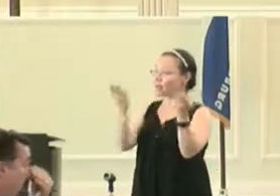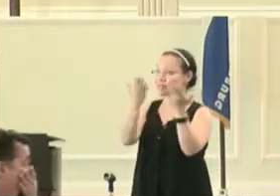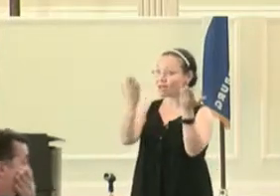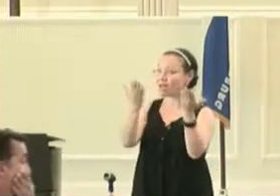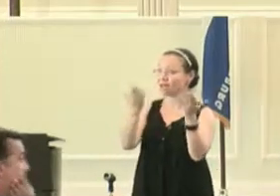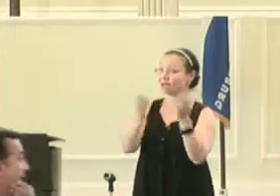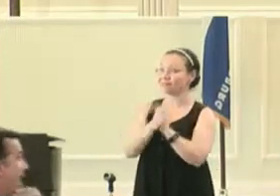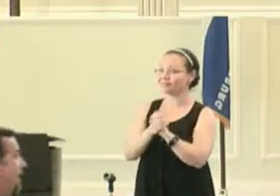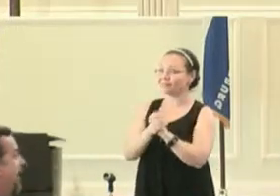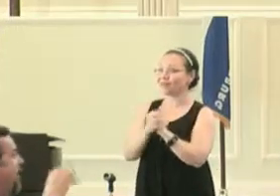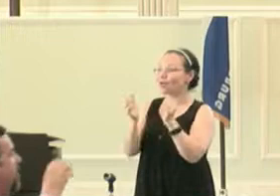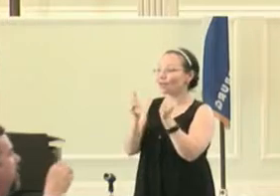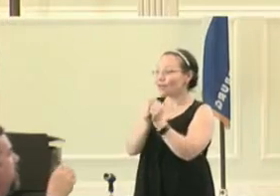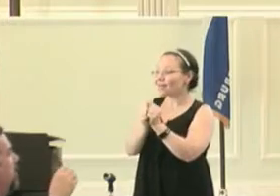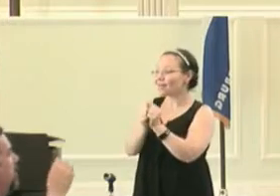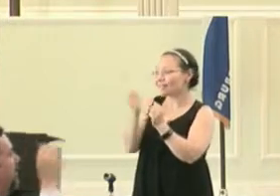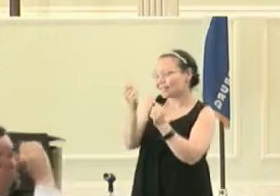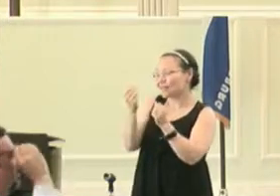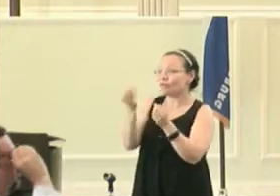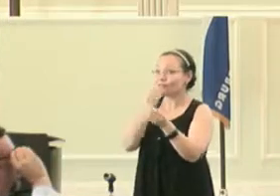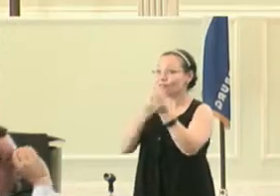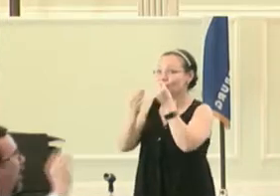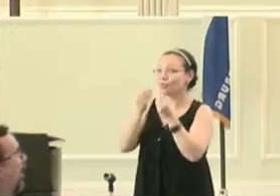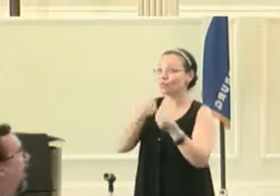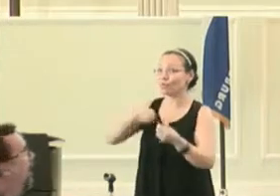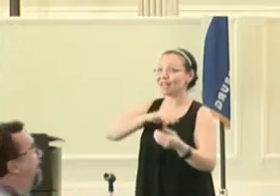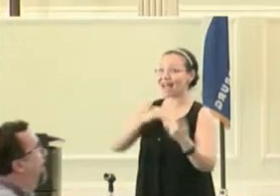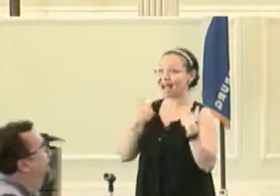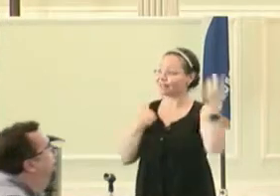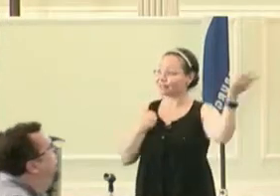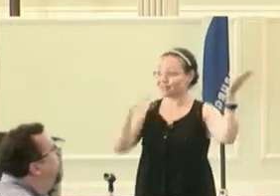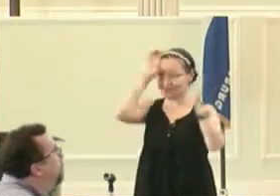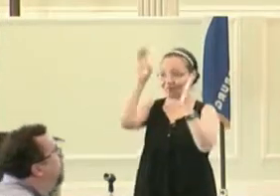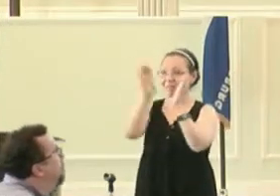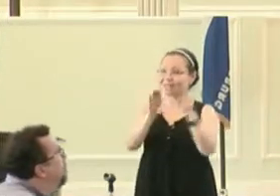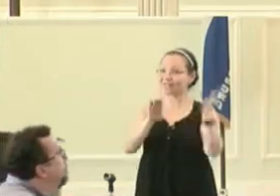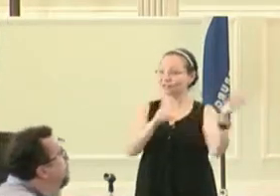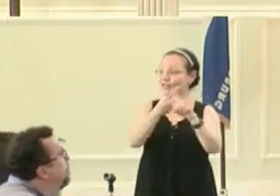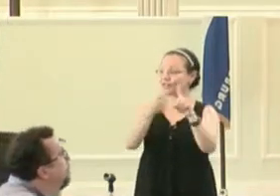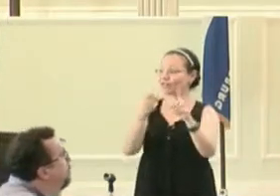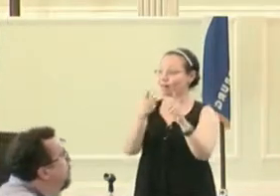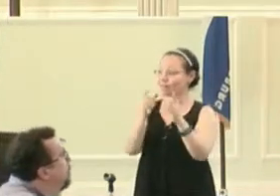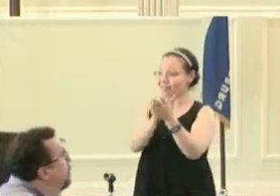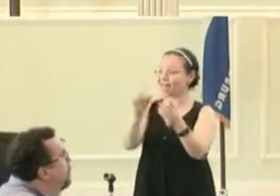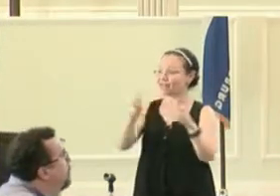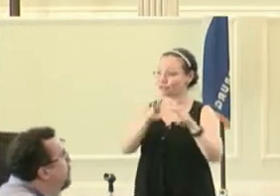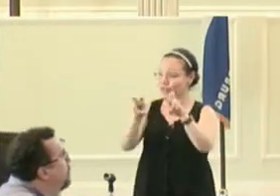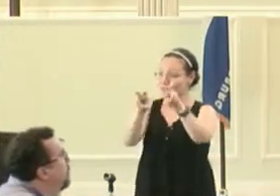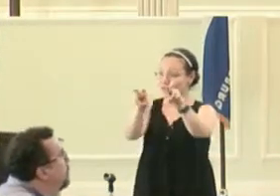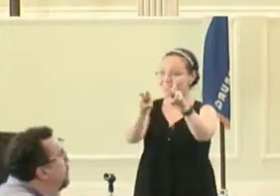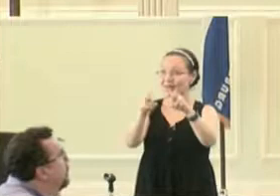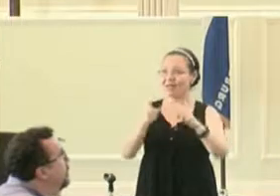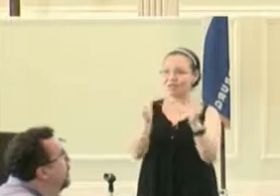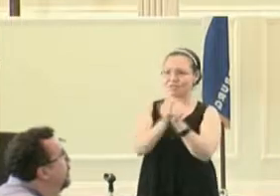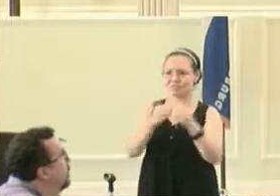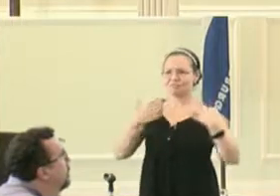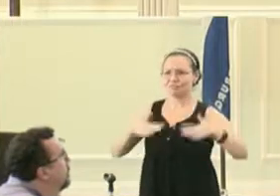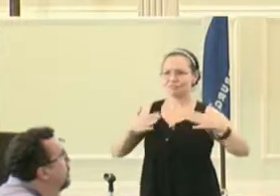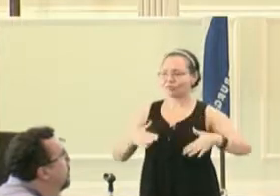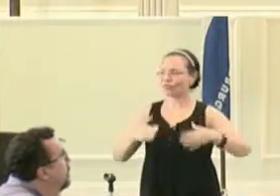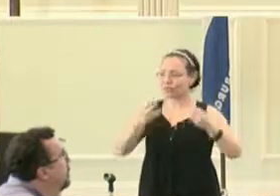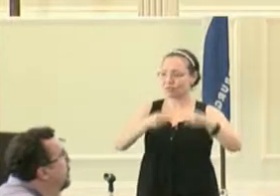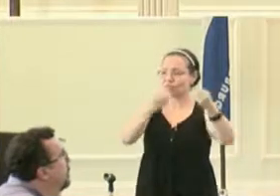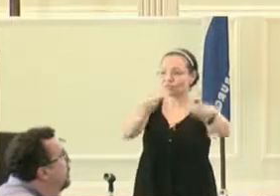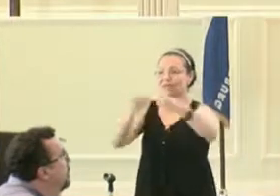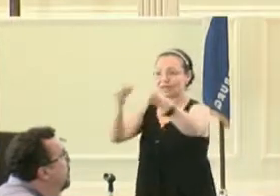multitudes of people with our food. And these are some of the pictures of us passing out clothes and getting ready. And some of